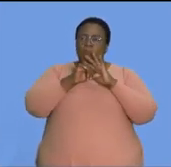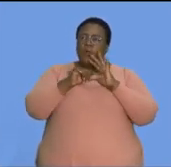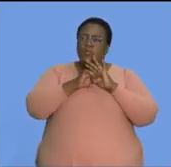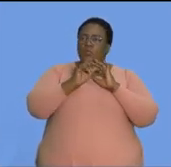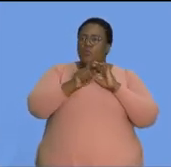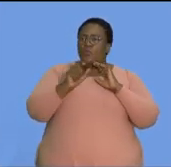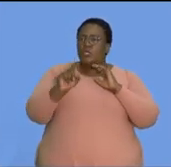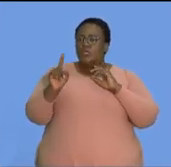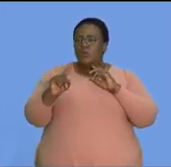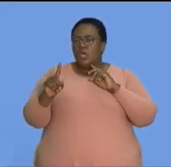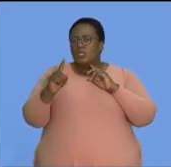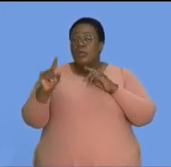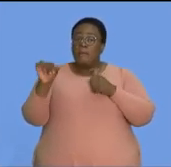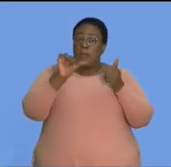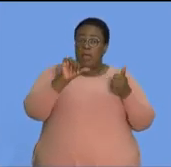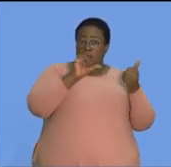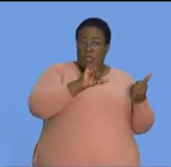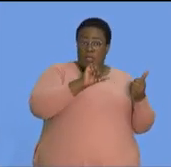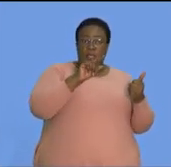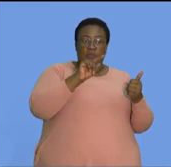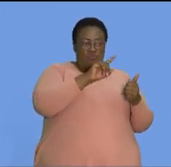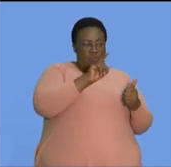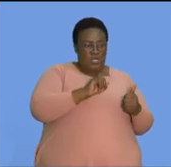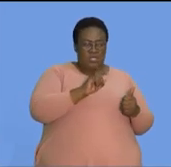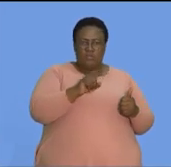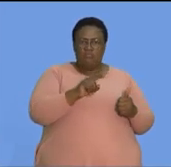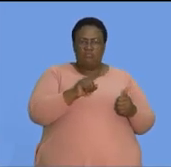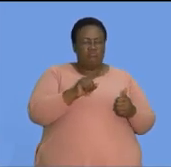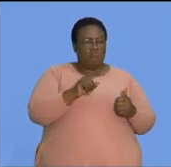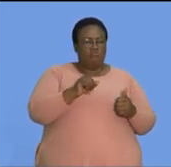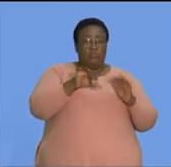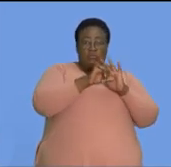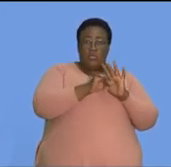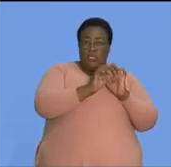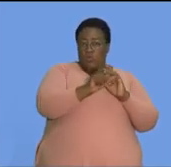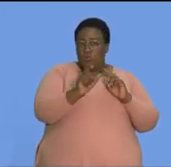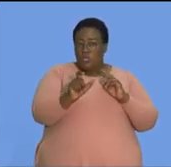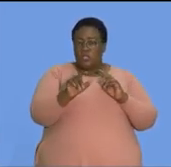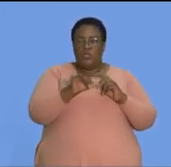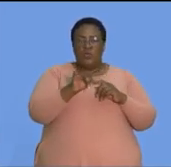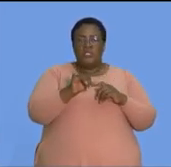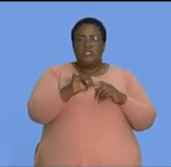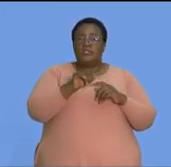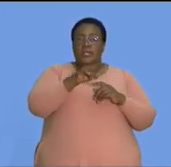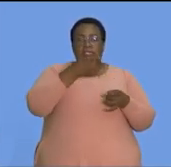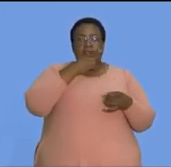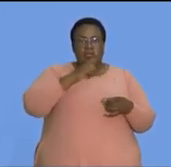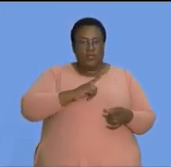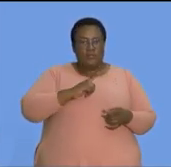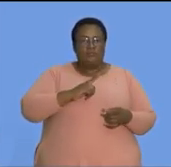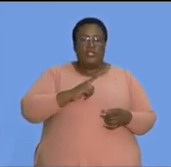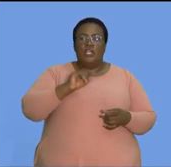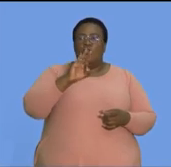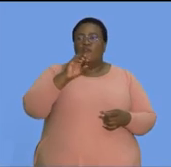keyword? So if I go back to the question and look at the question, what was the keyword here that tells me which formula to